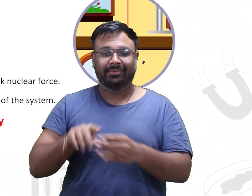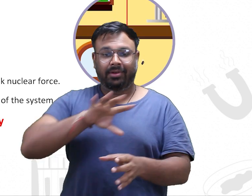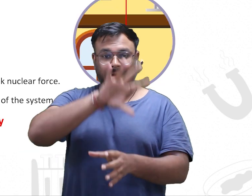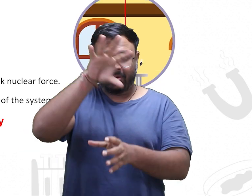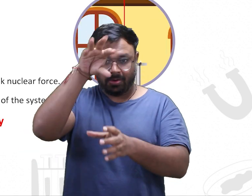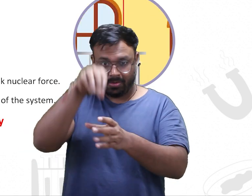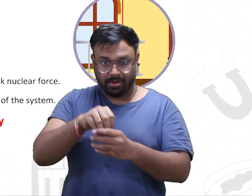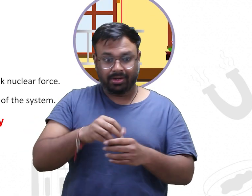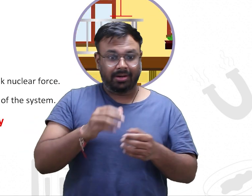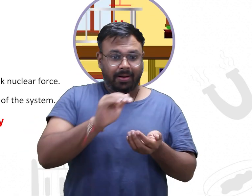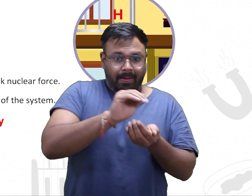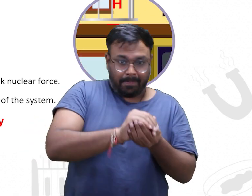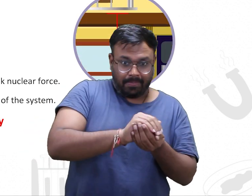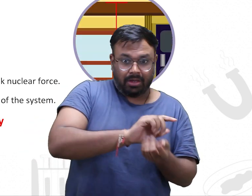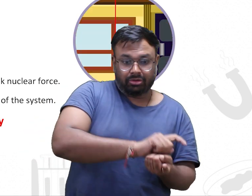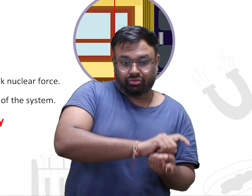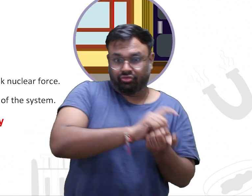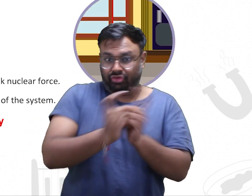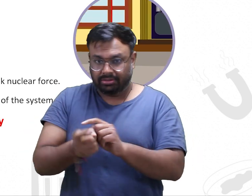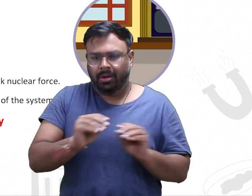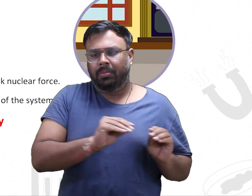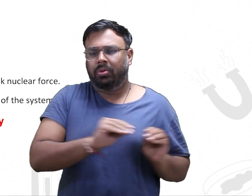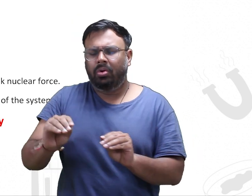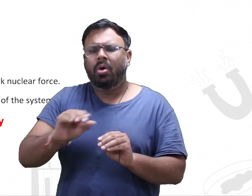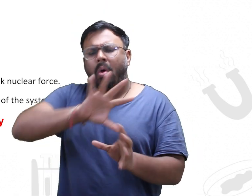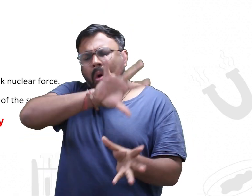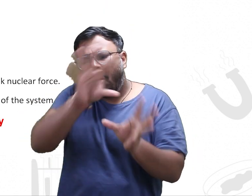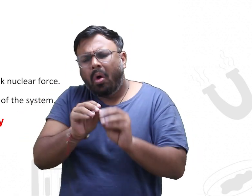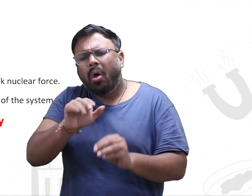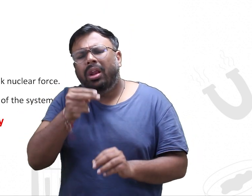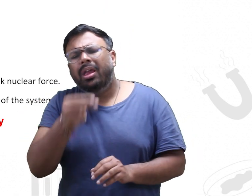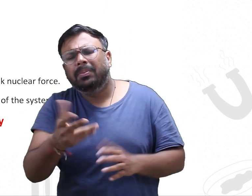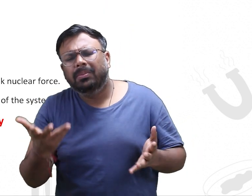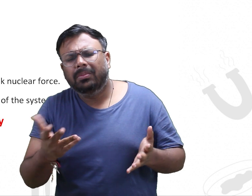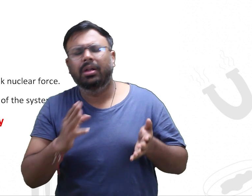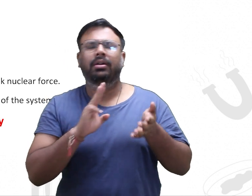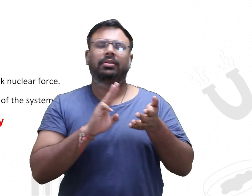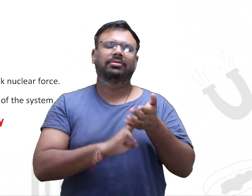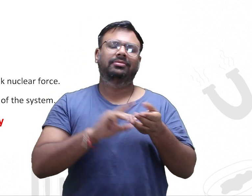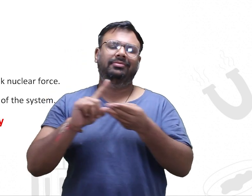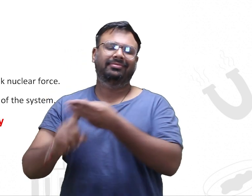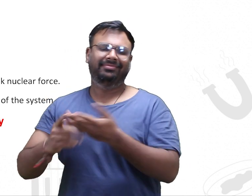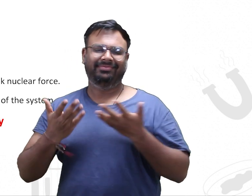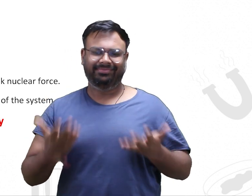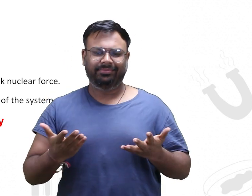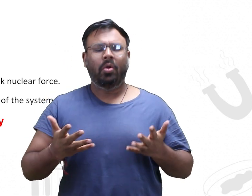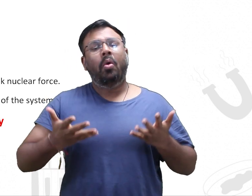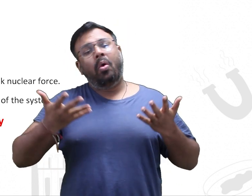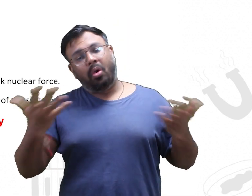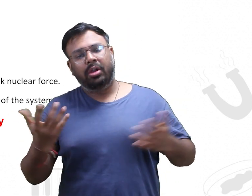energy. The sum of potential energy and kinetic energy of the system is called its mechanical